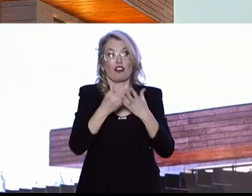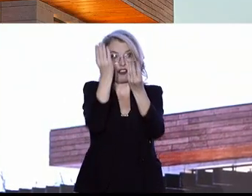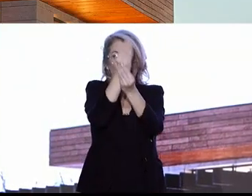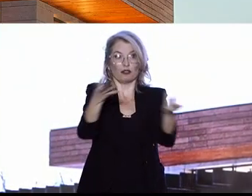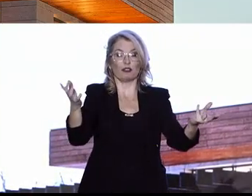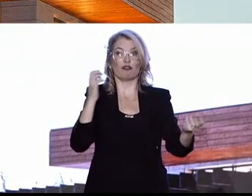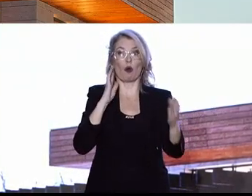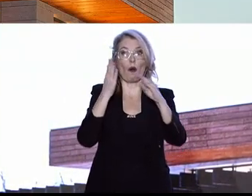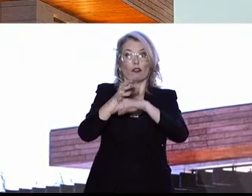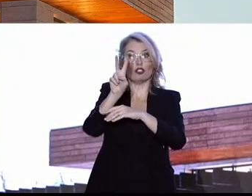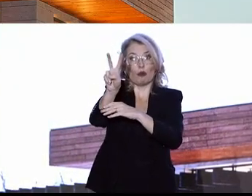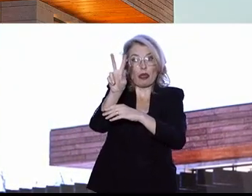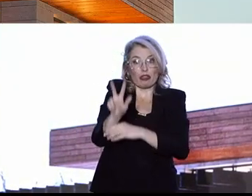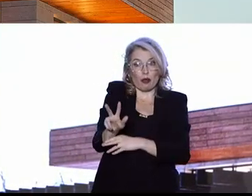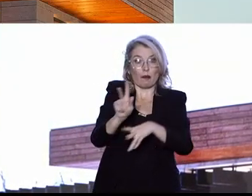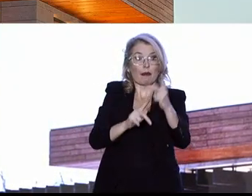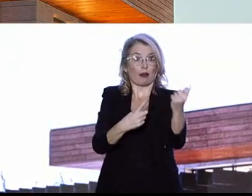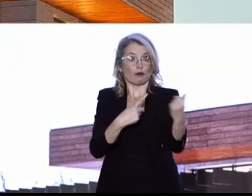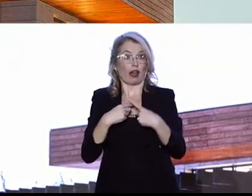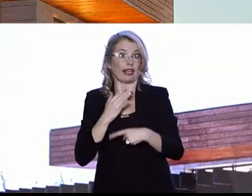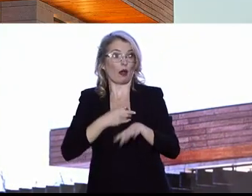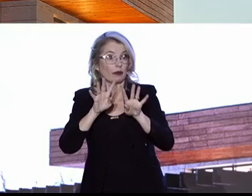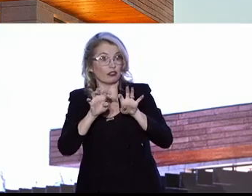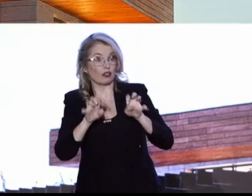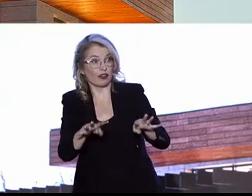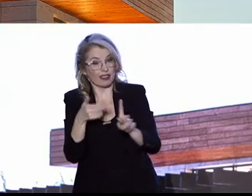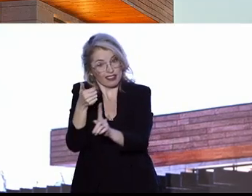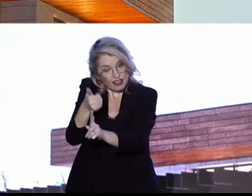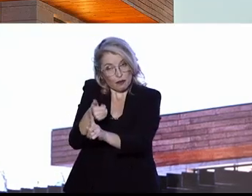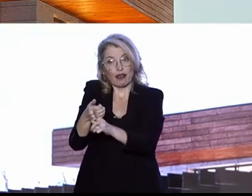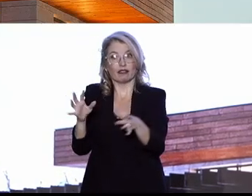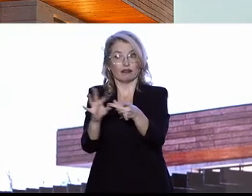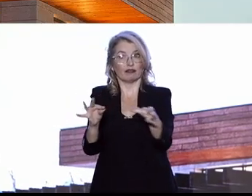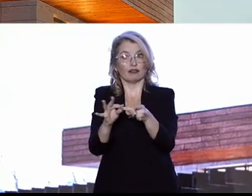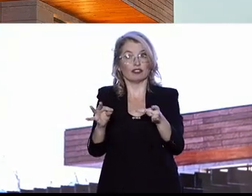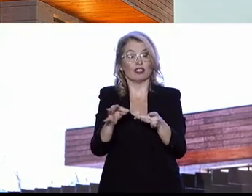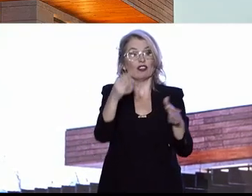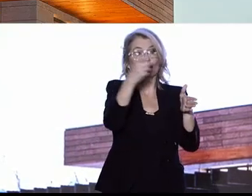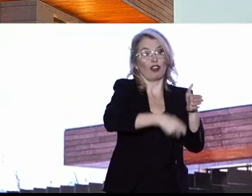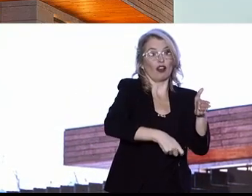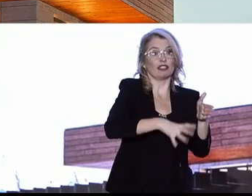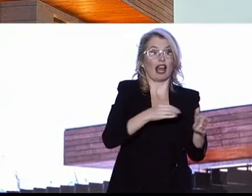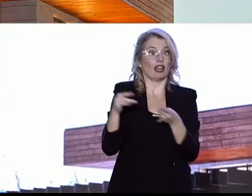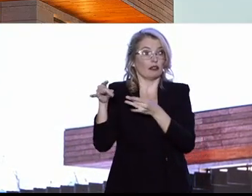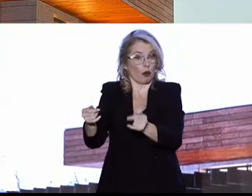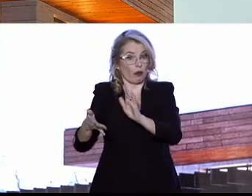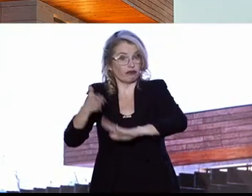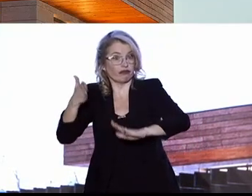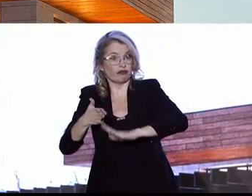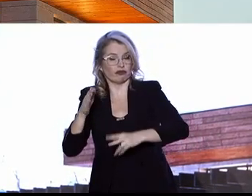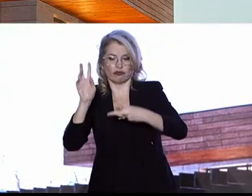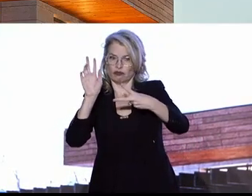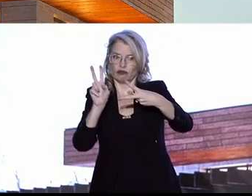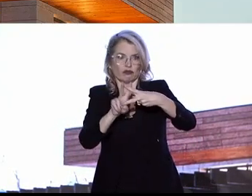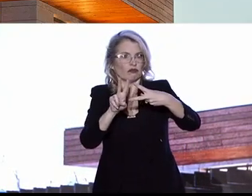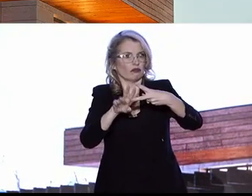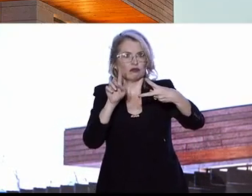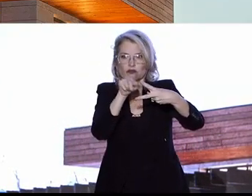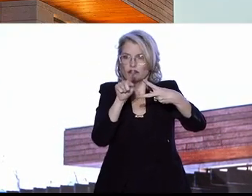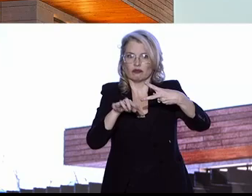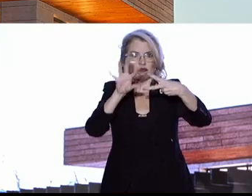for the nearly 2/3 of respondents to our survey who cited cost and efficiency as their main